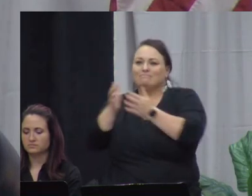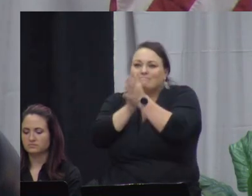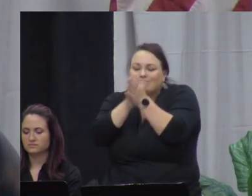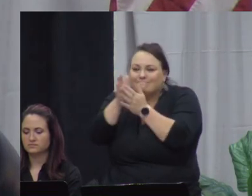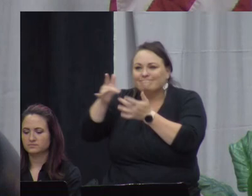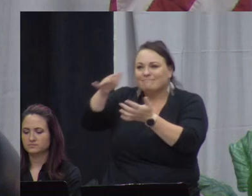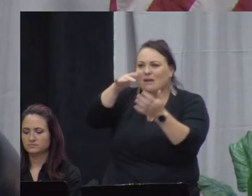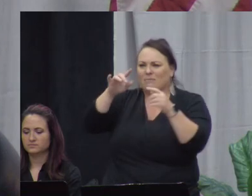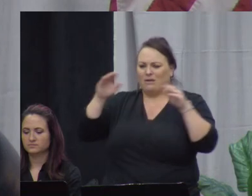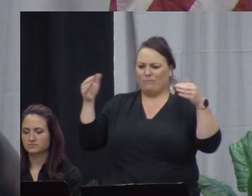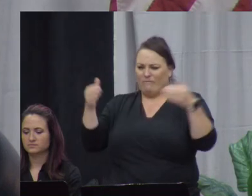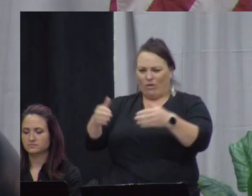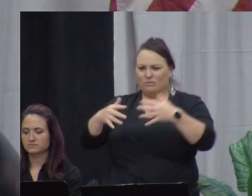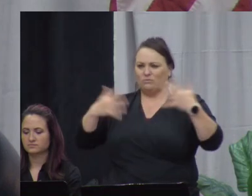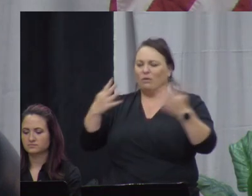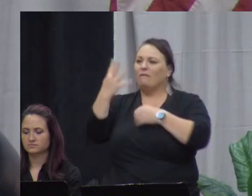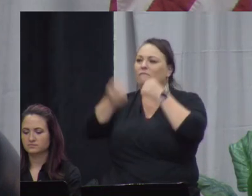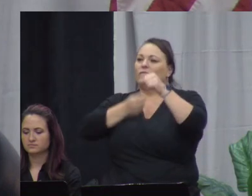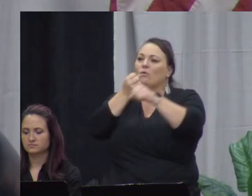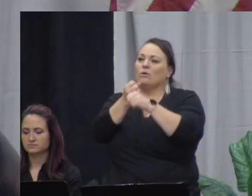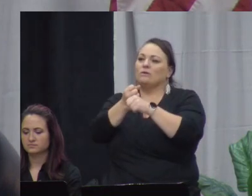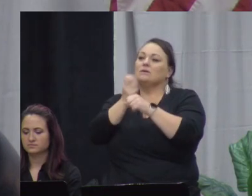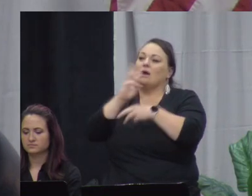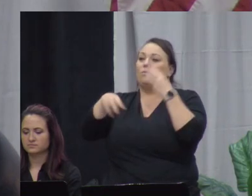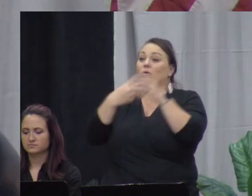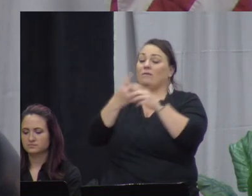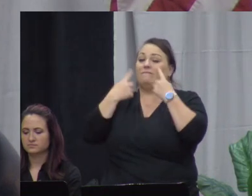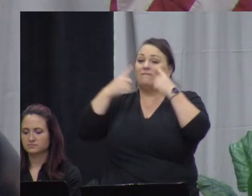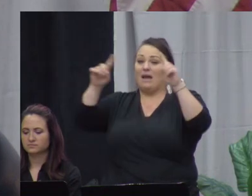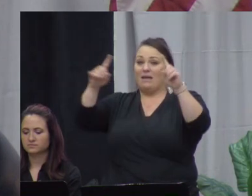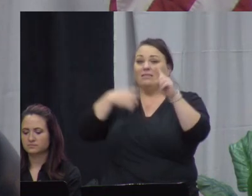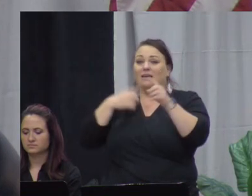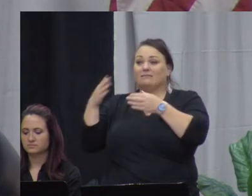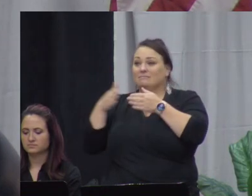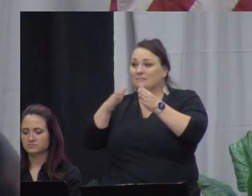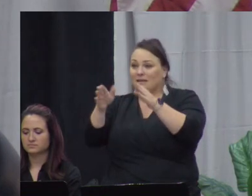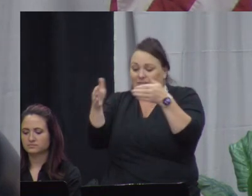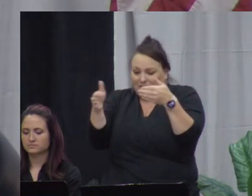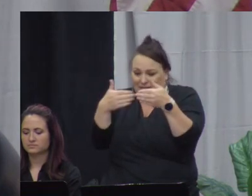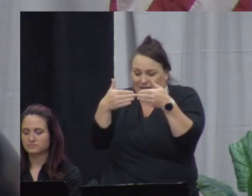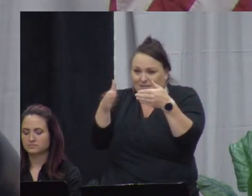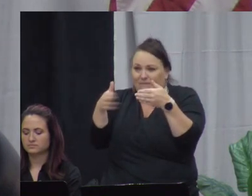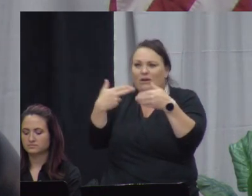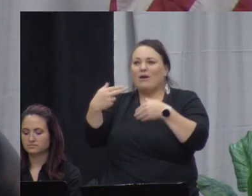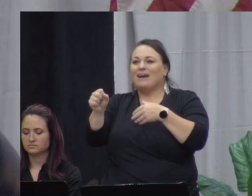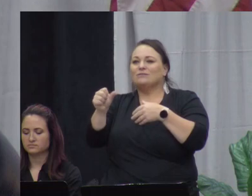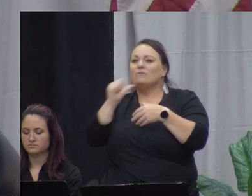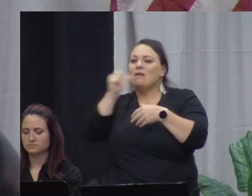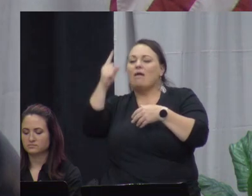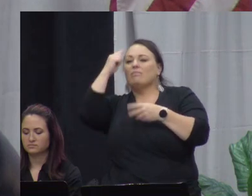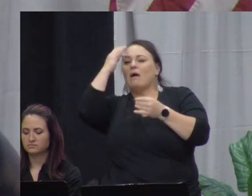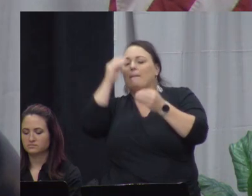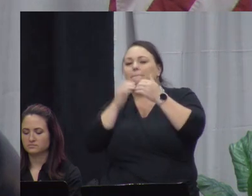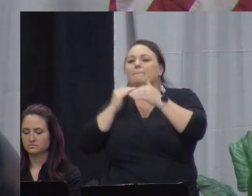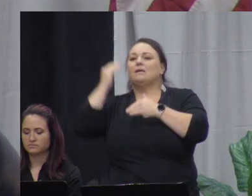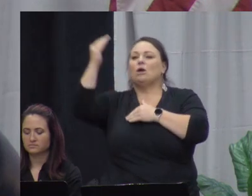on these 4 years, our world confined within the gates of our high school, that we've hardly thought beyond them. 4 years that we'll